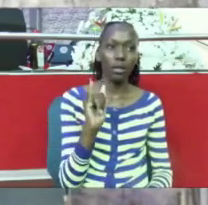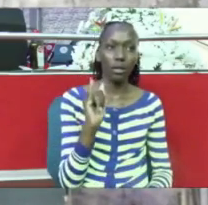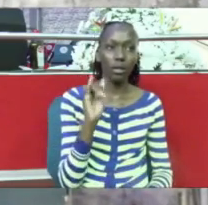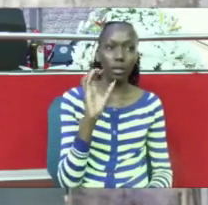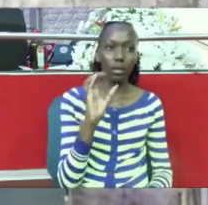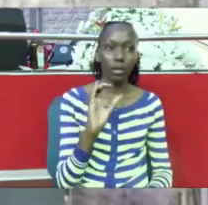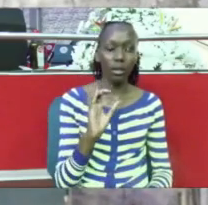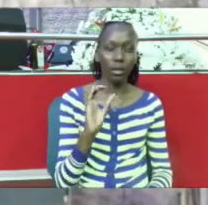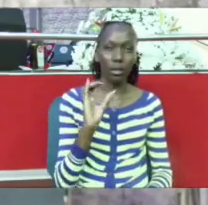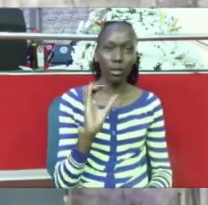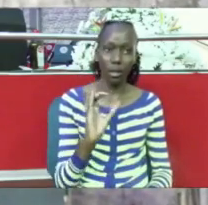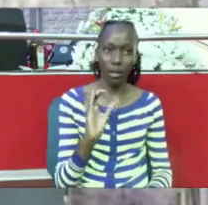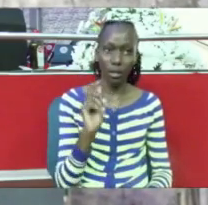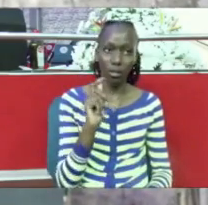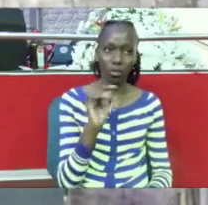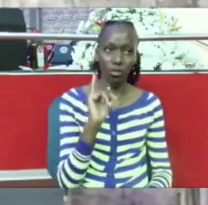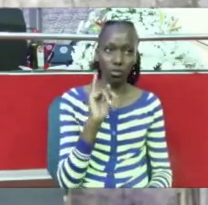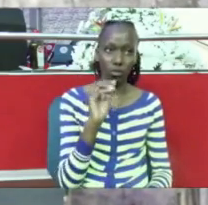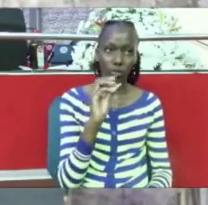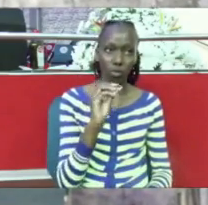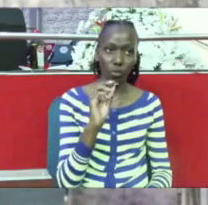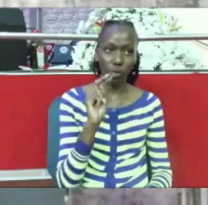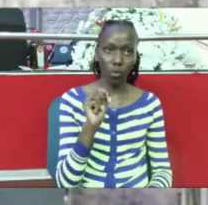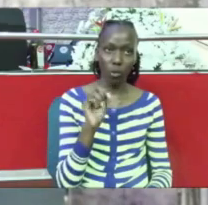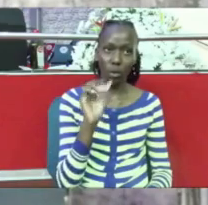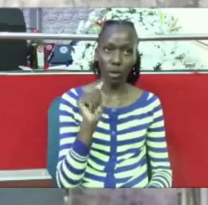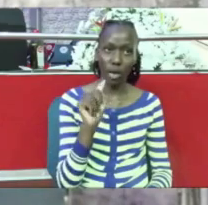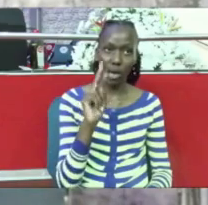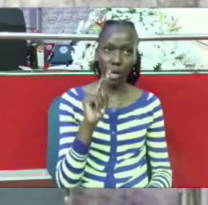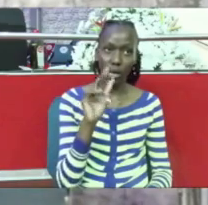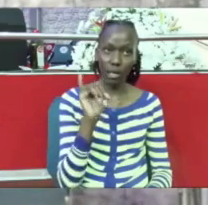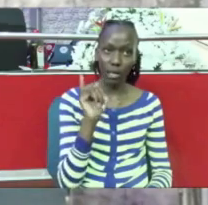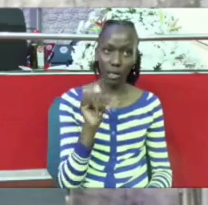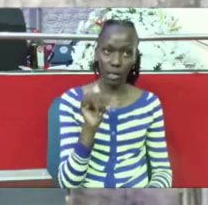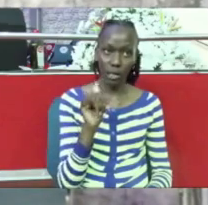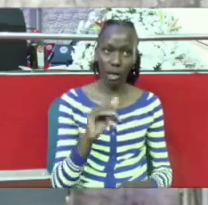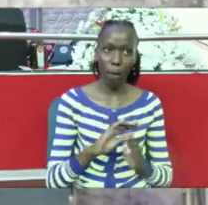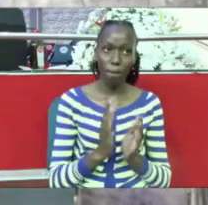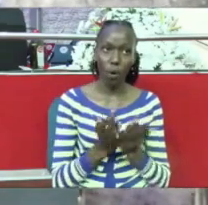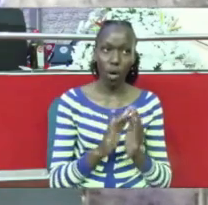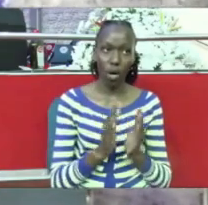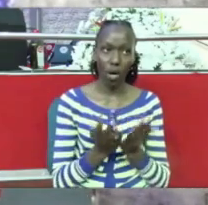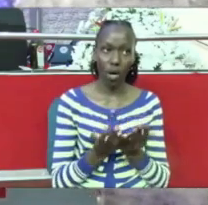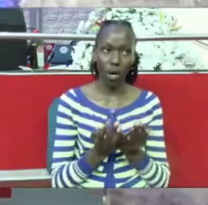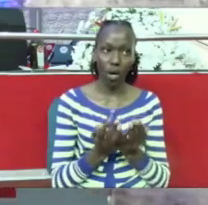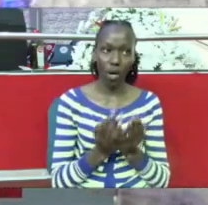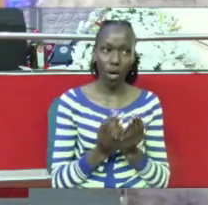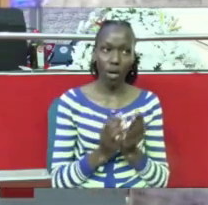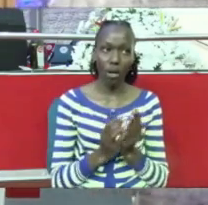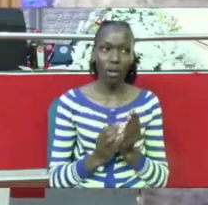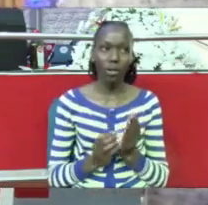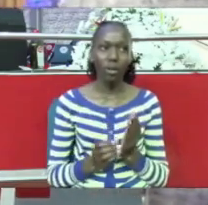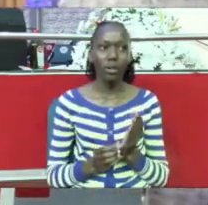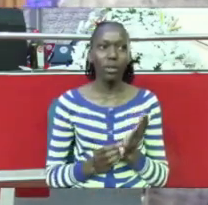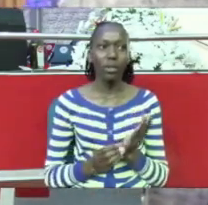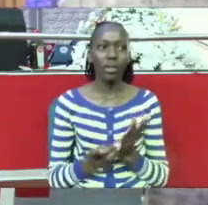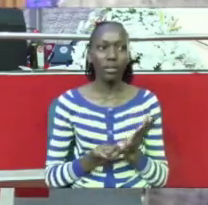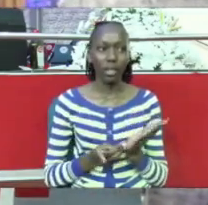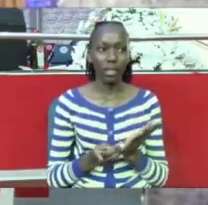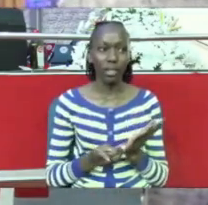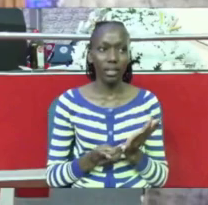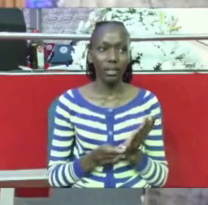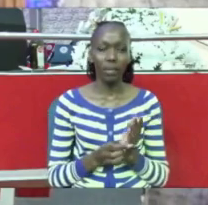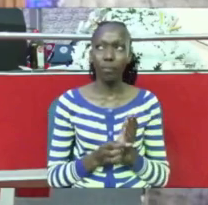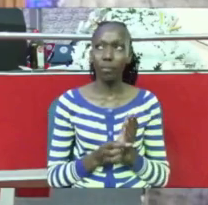a worm is defined as any creeping animal with long,